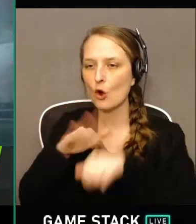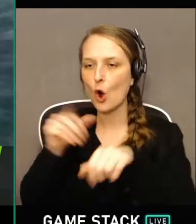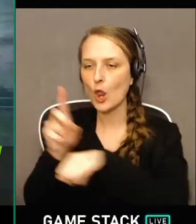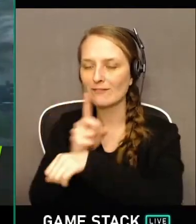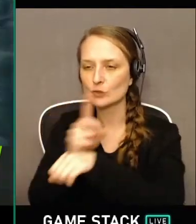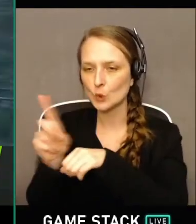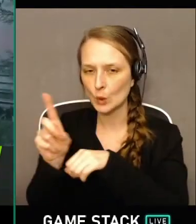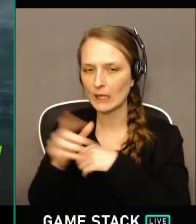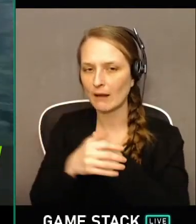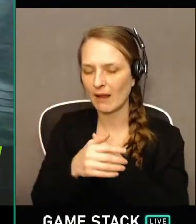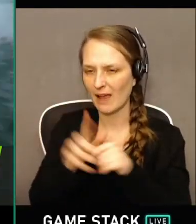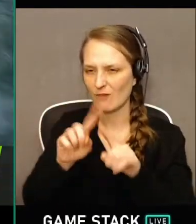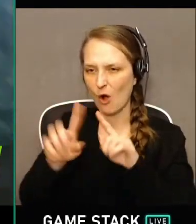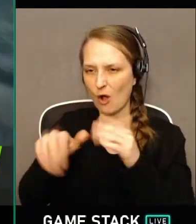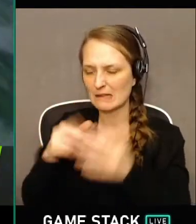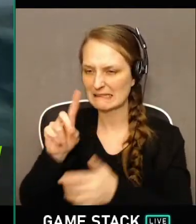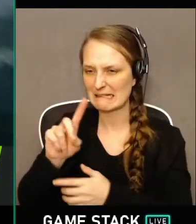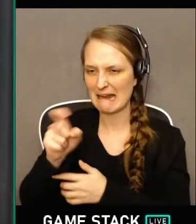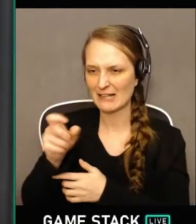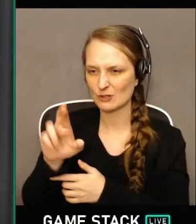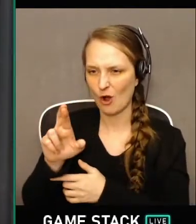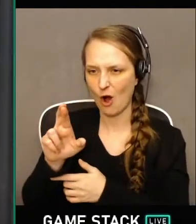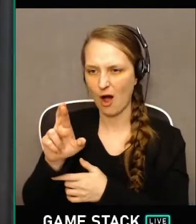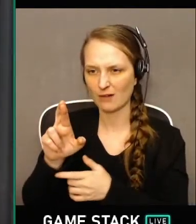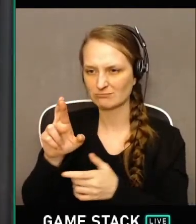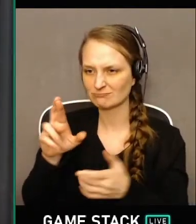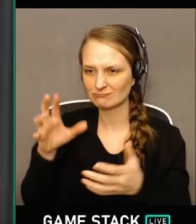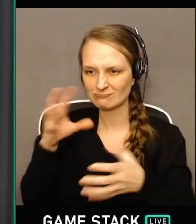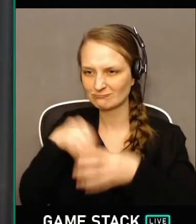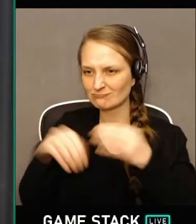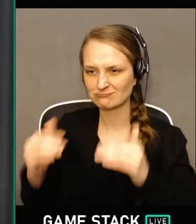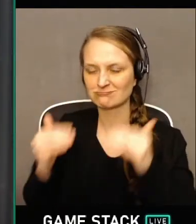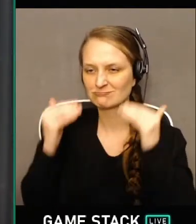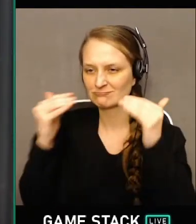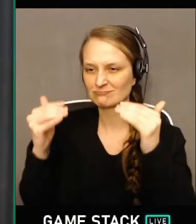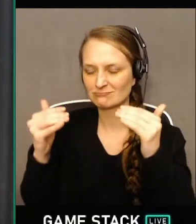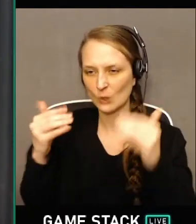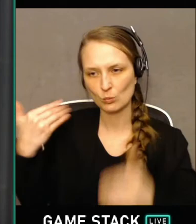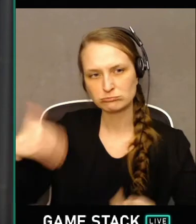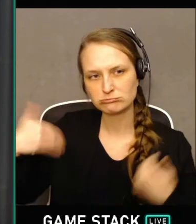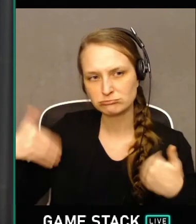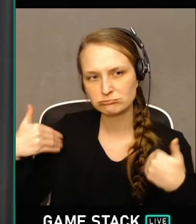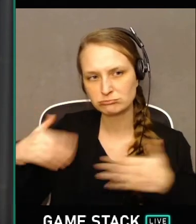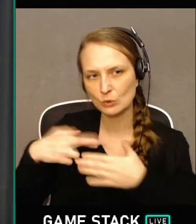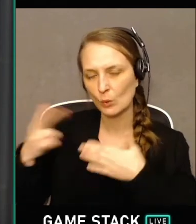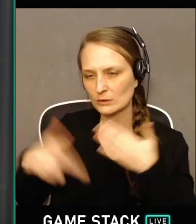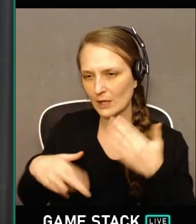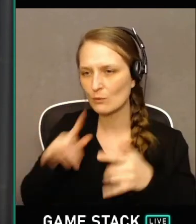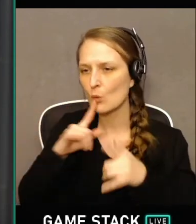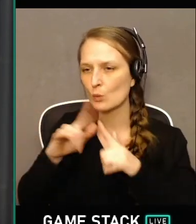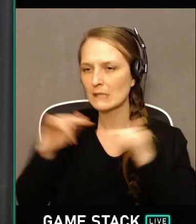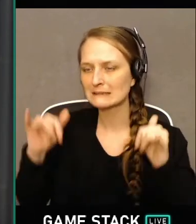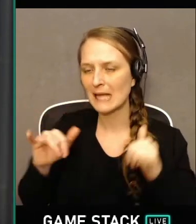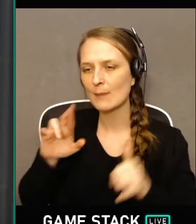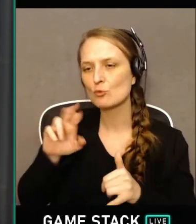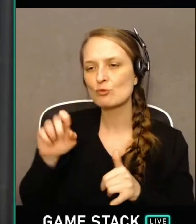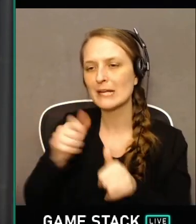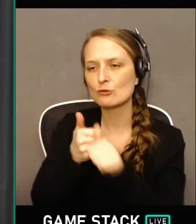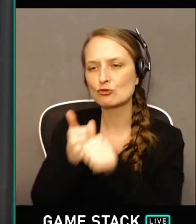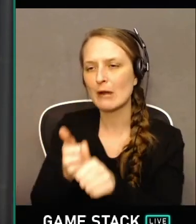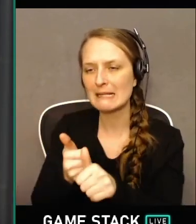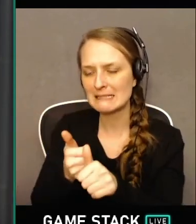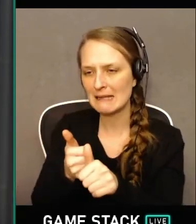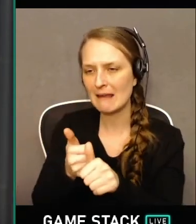and the results are simply breathtaking. Back in 2018, NVIDIA pioneered real-time ray tracing hardware with the launch of our